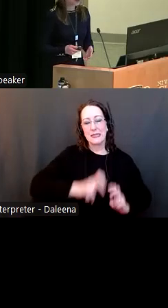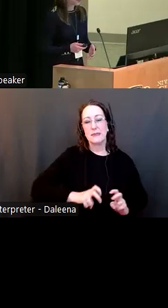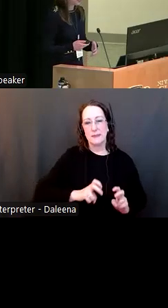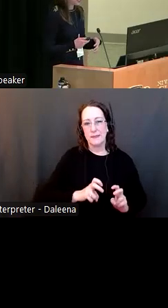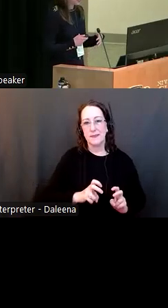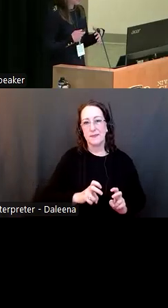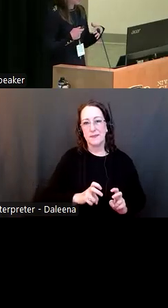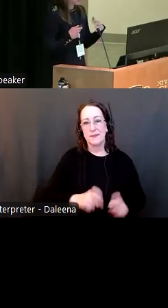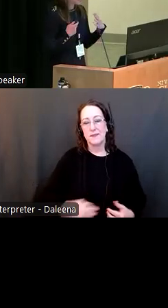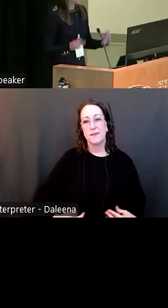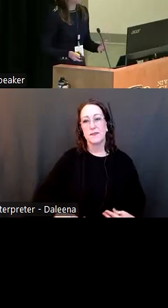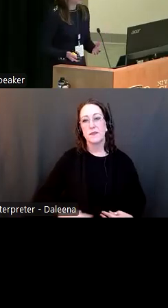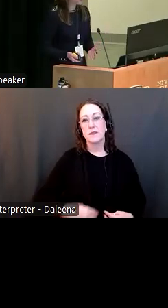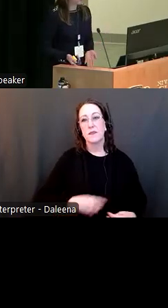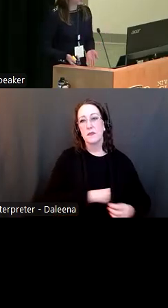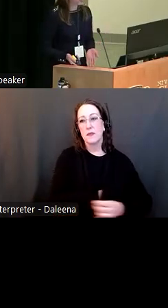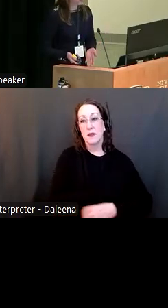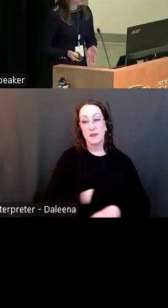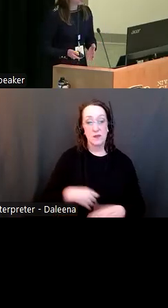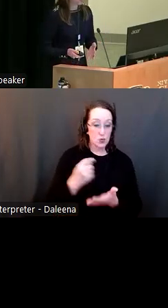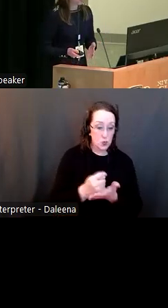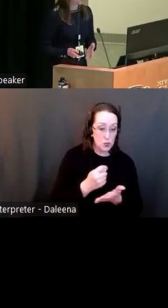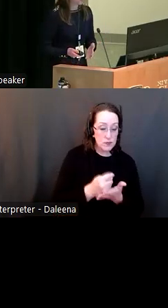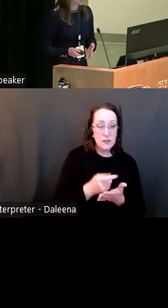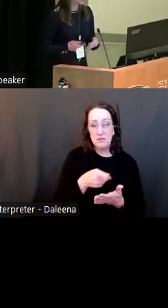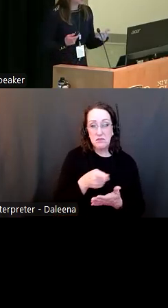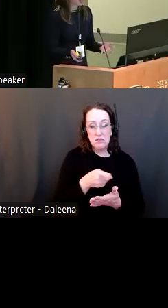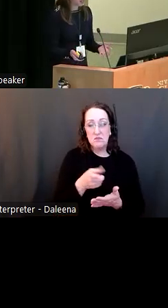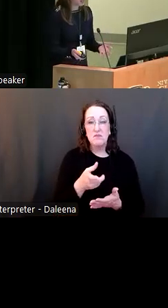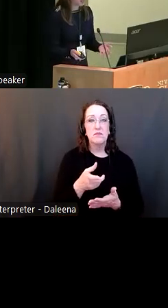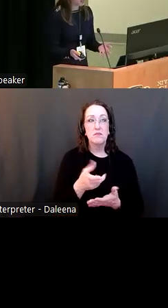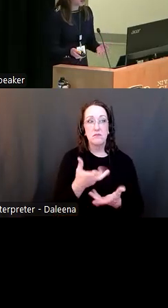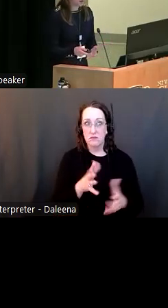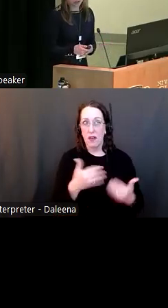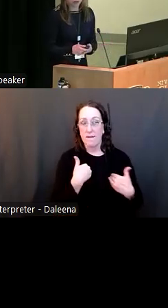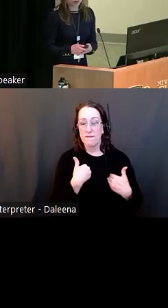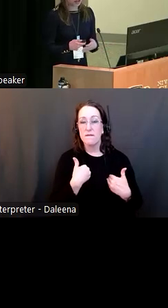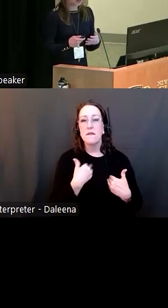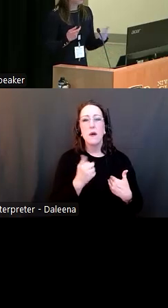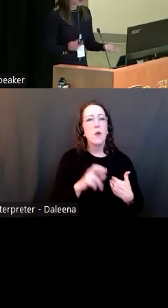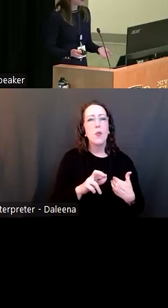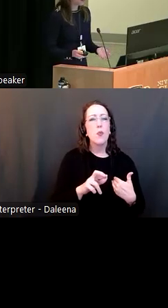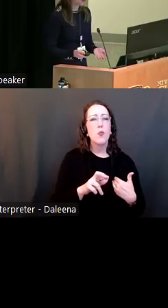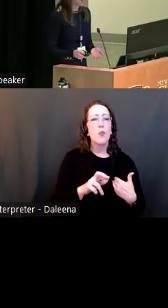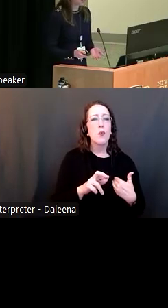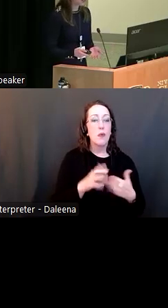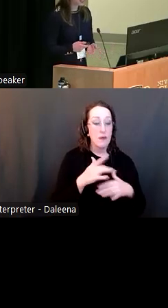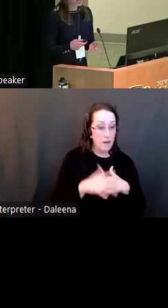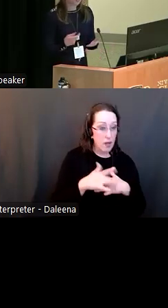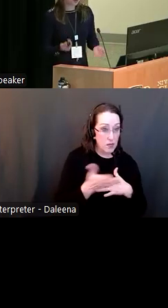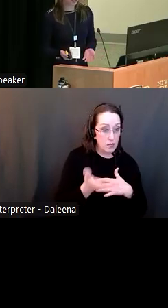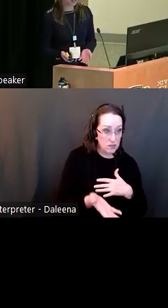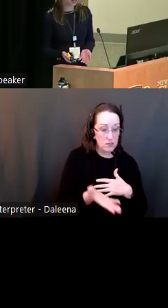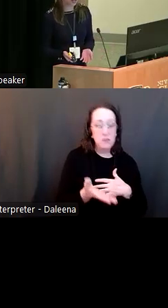whether these treatments are existent Or are they available, and do